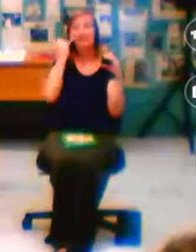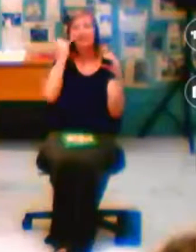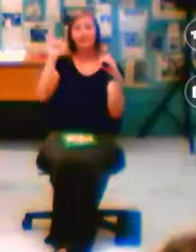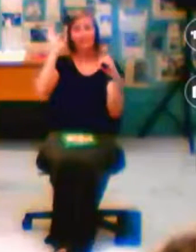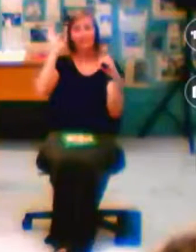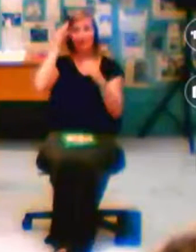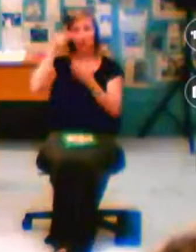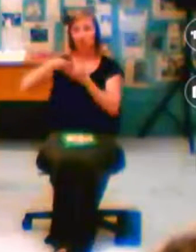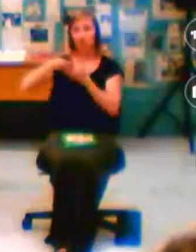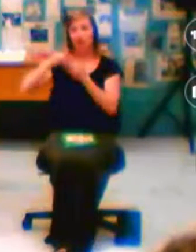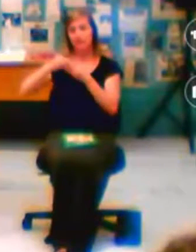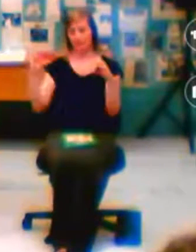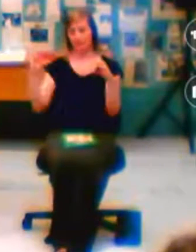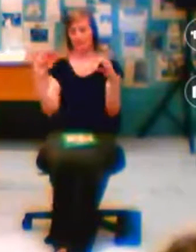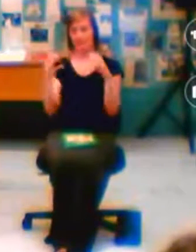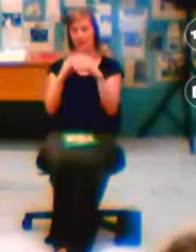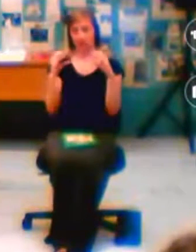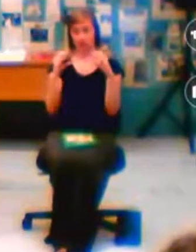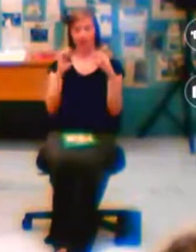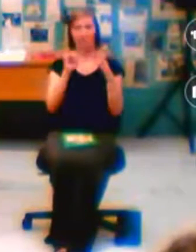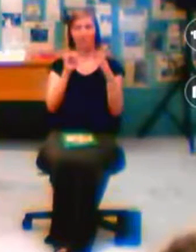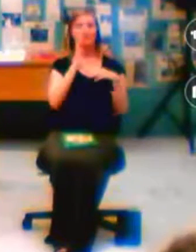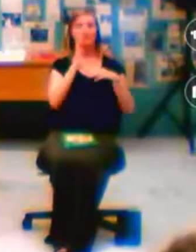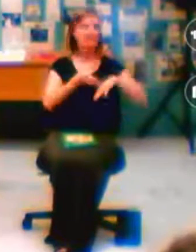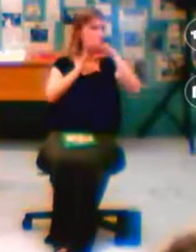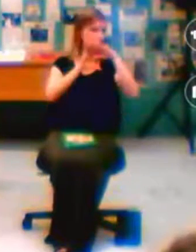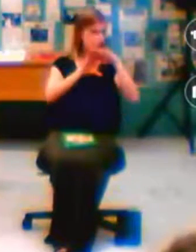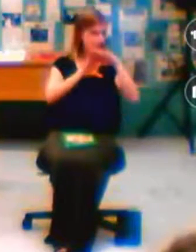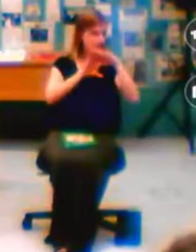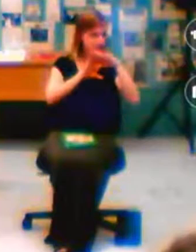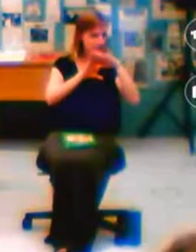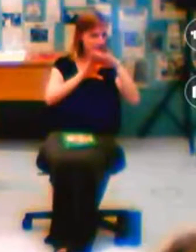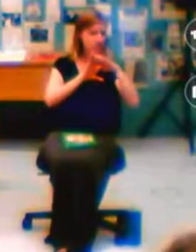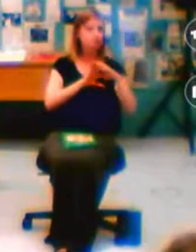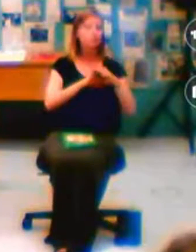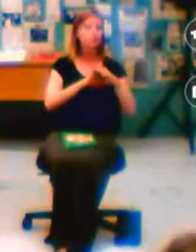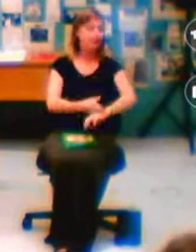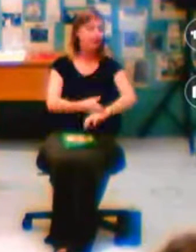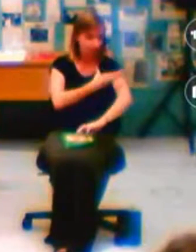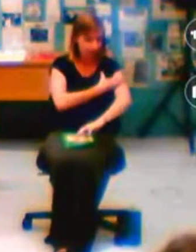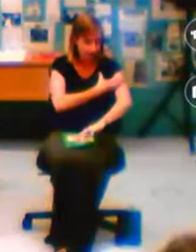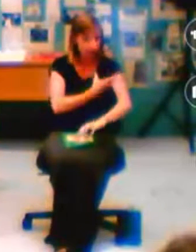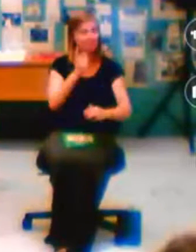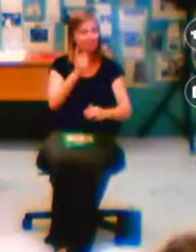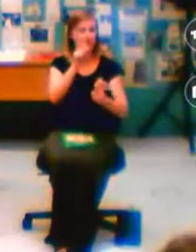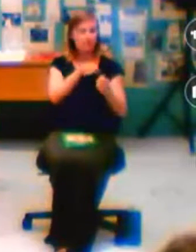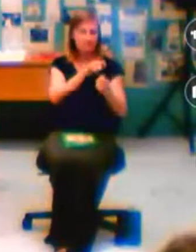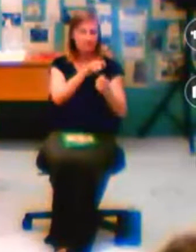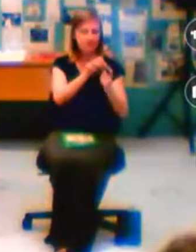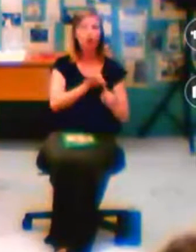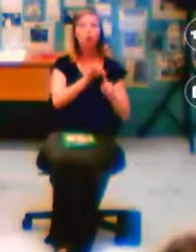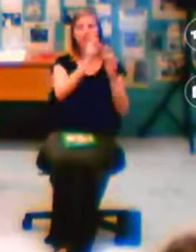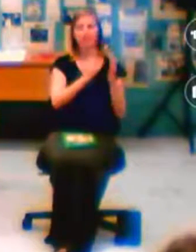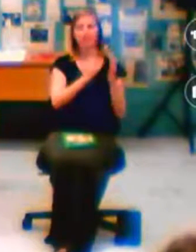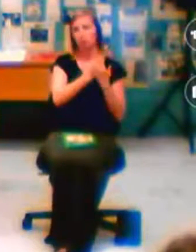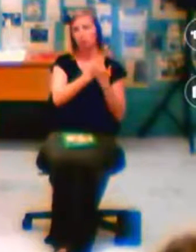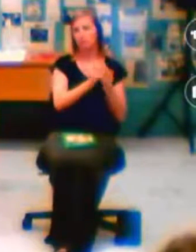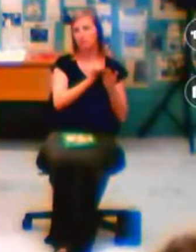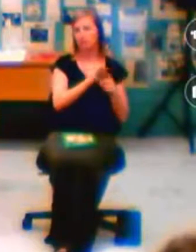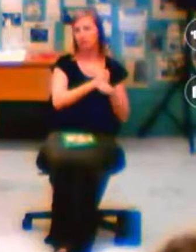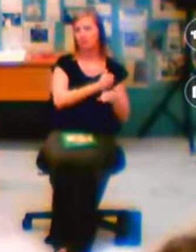protect, what's the impact on the federal matching funds, particularly on federal matching funds that